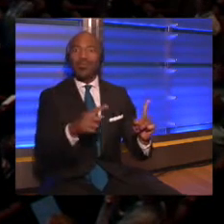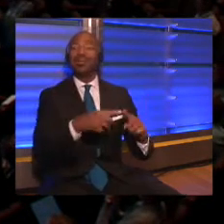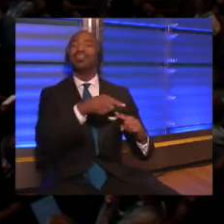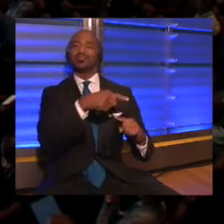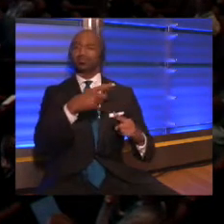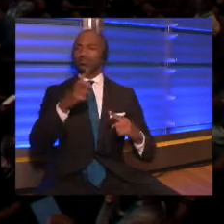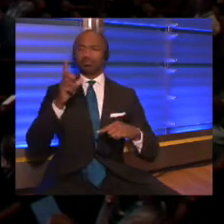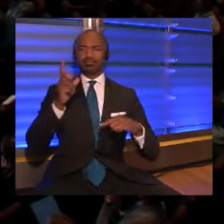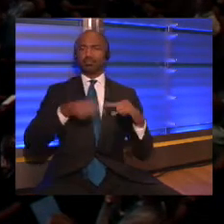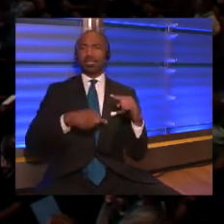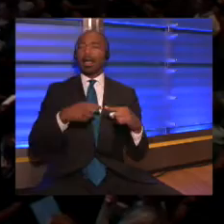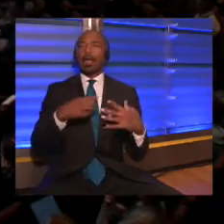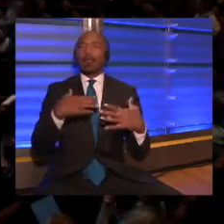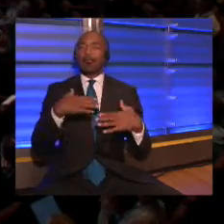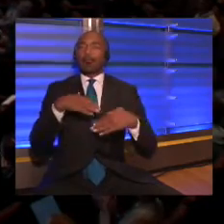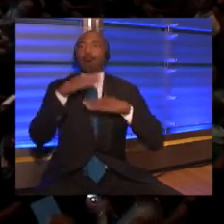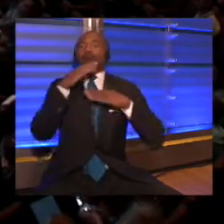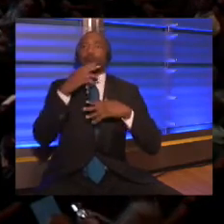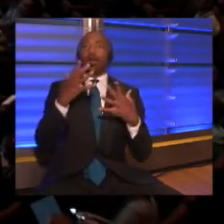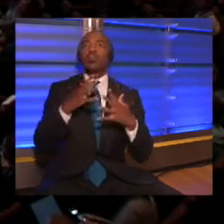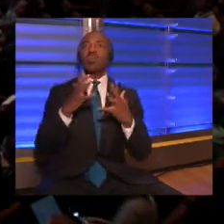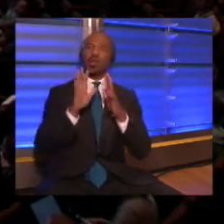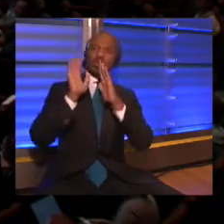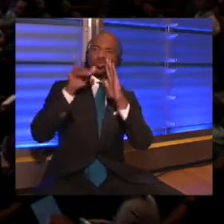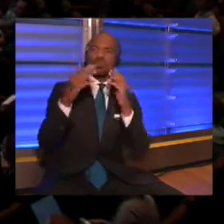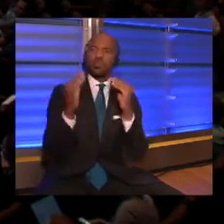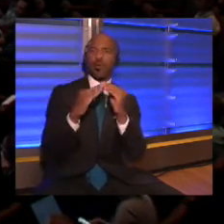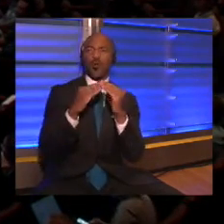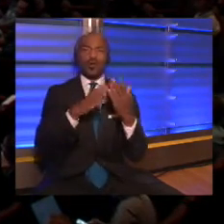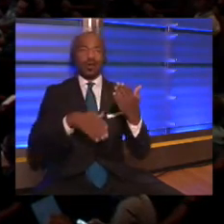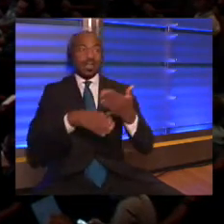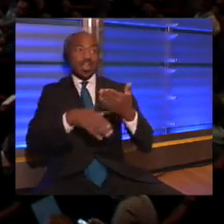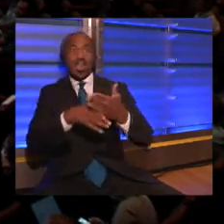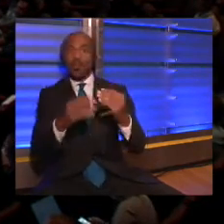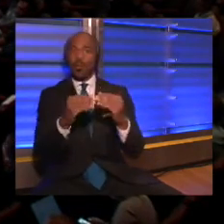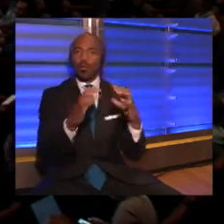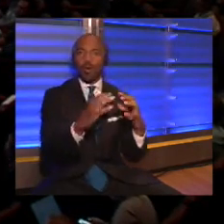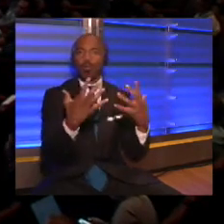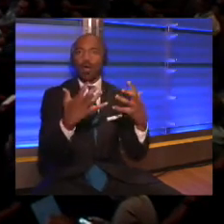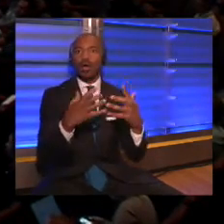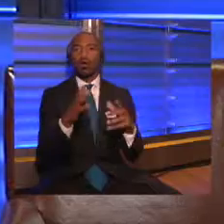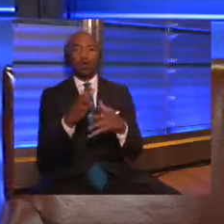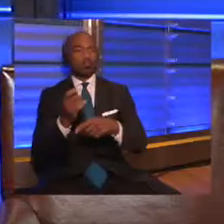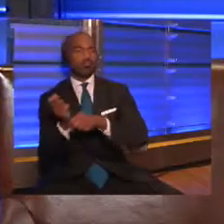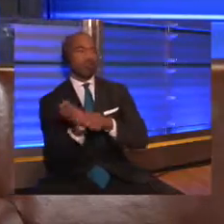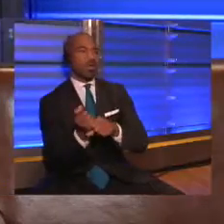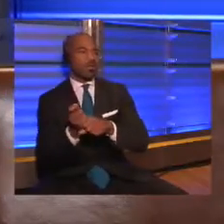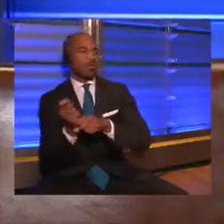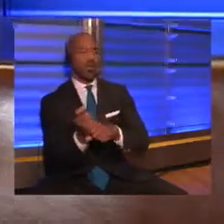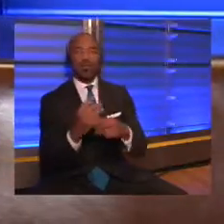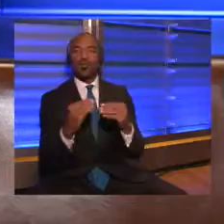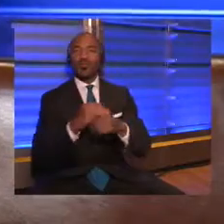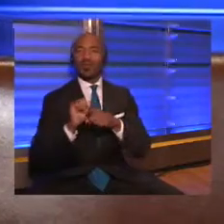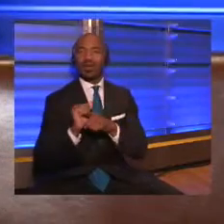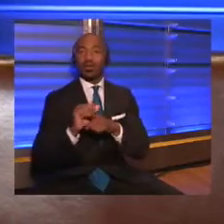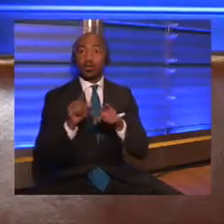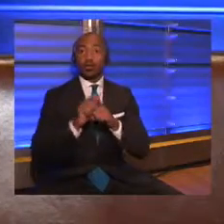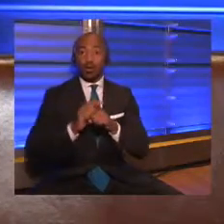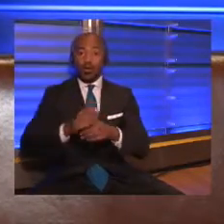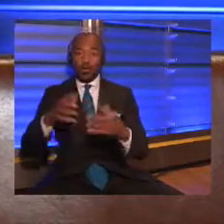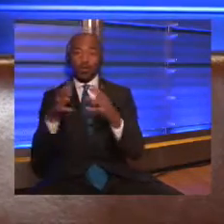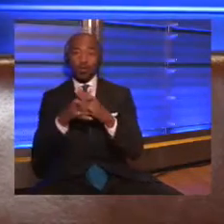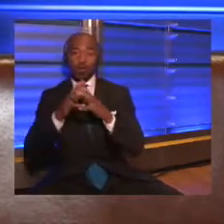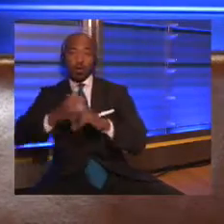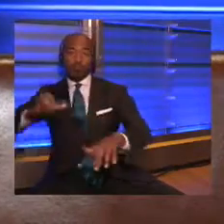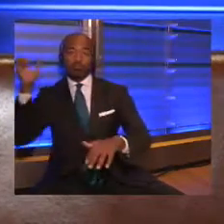get enough. I mean, they want to shoot more hoops, they want to kick more soccer balls, they want to take more batting practice, they want to catch more footballs. They just